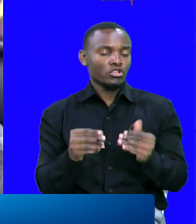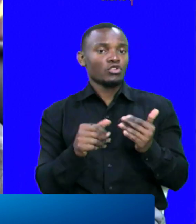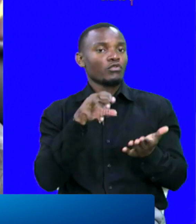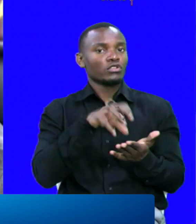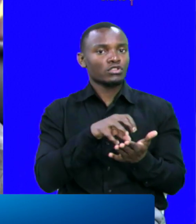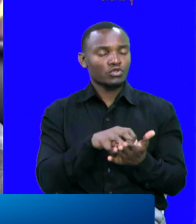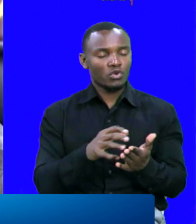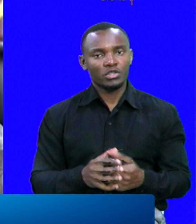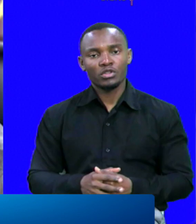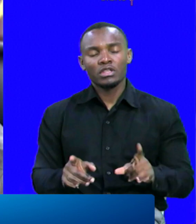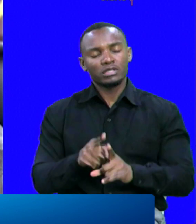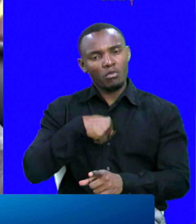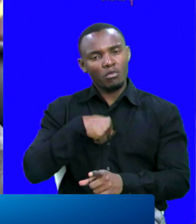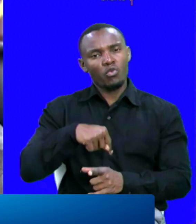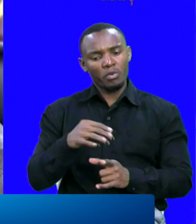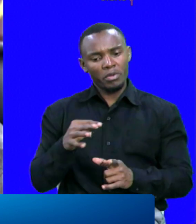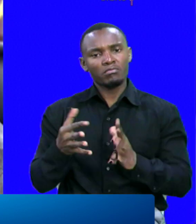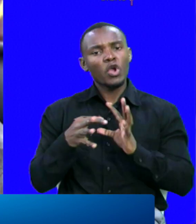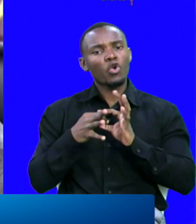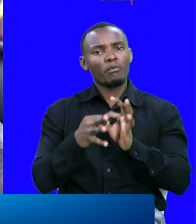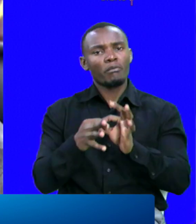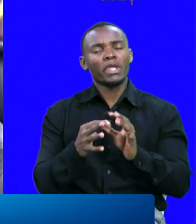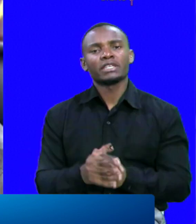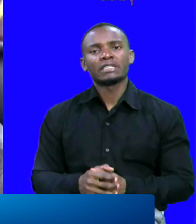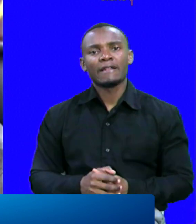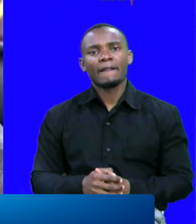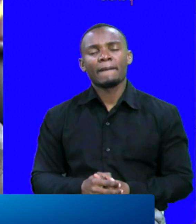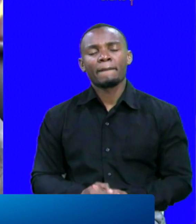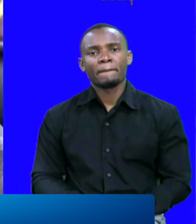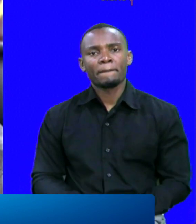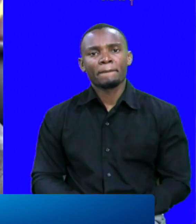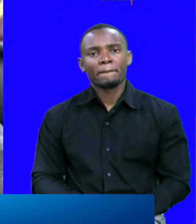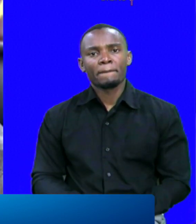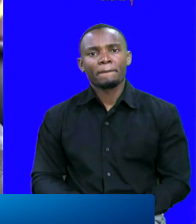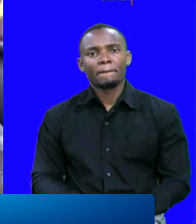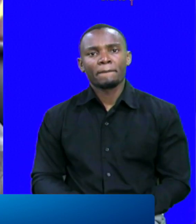And this, of course, has had devastating implications on our education